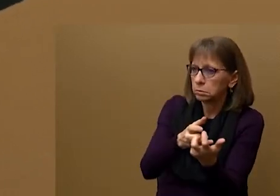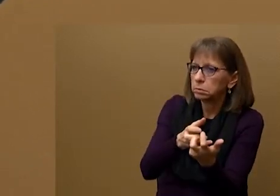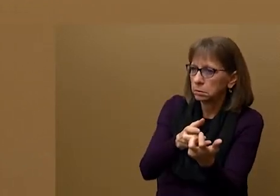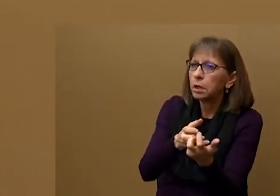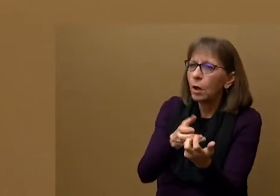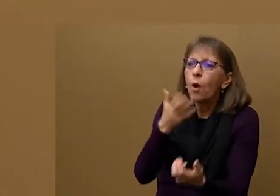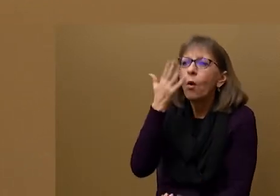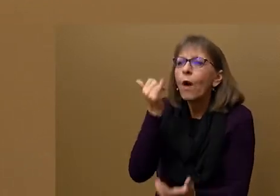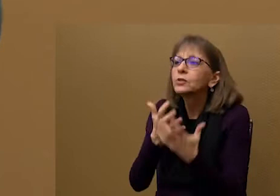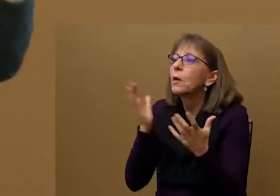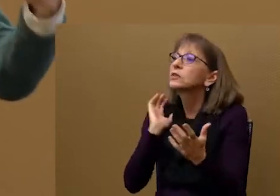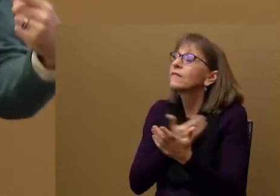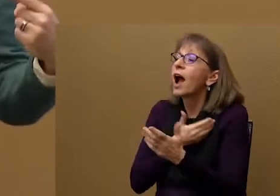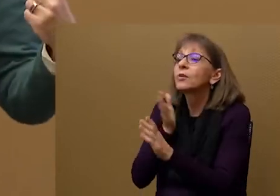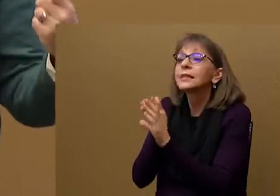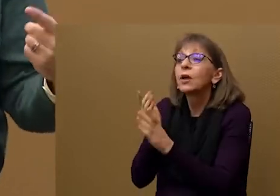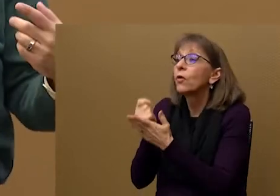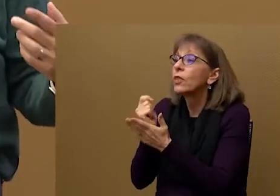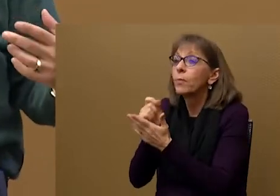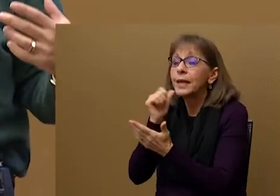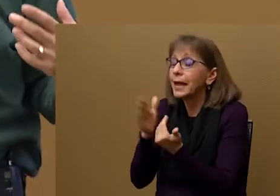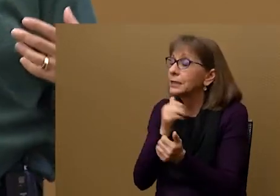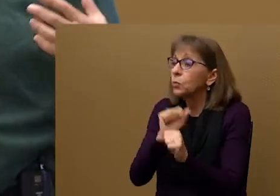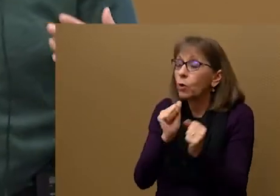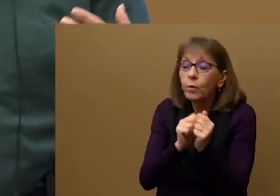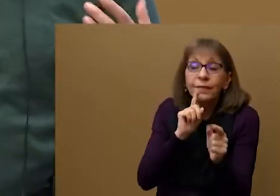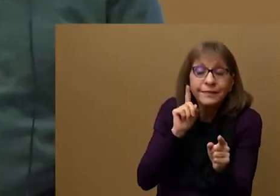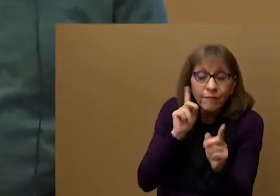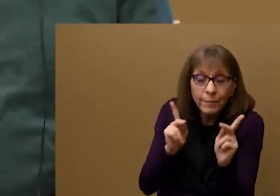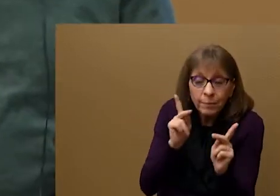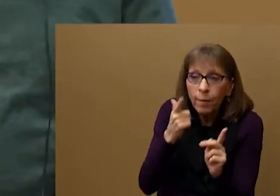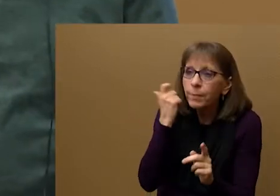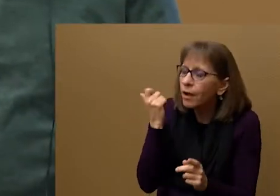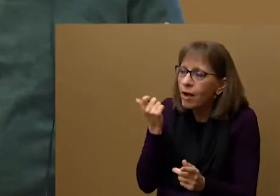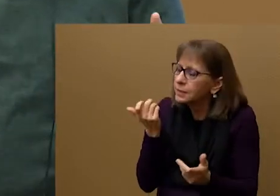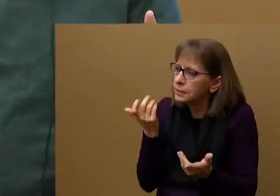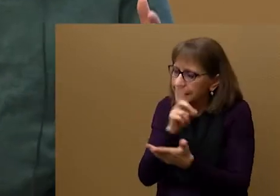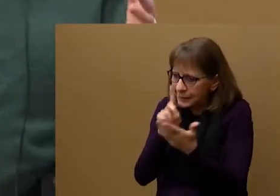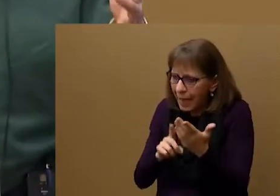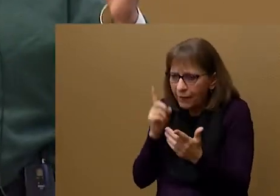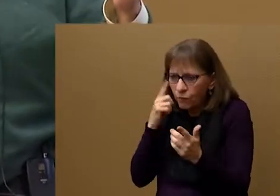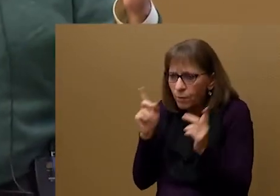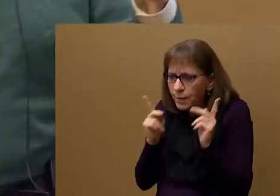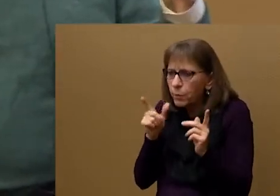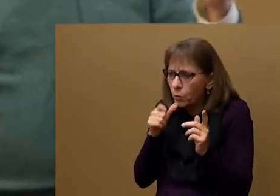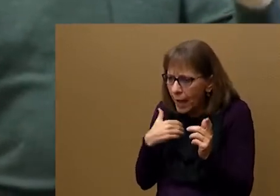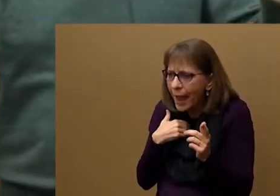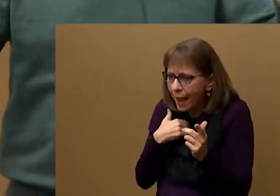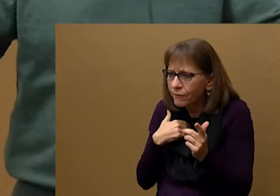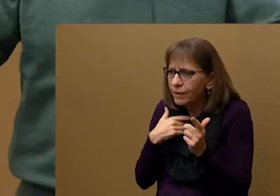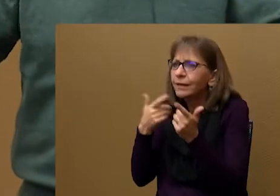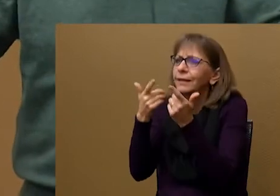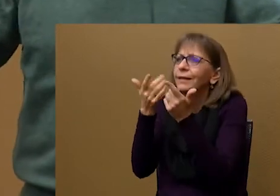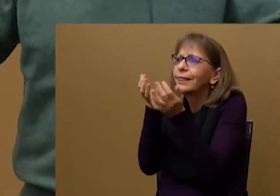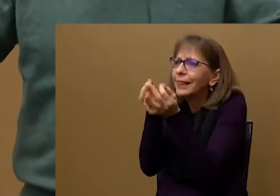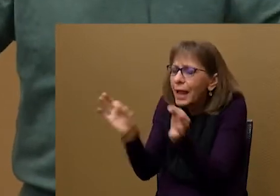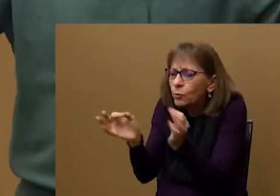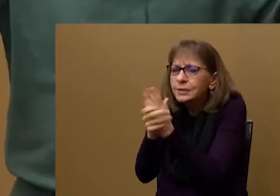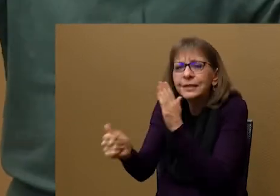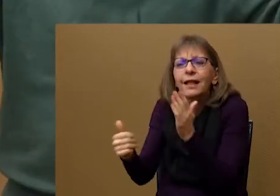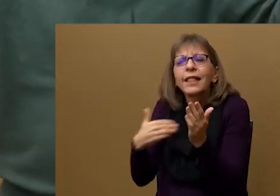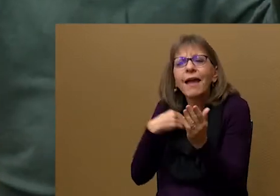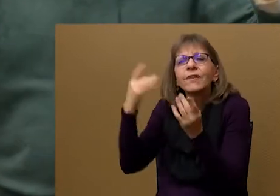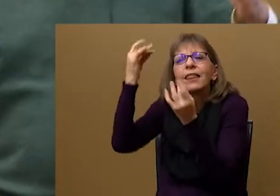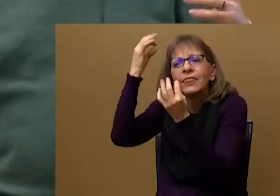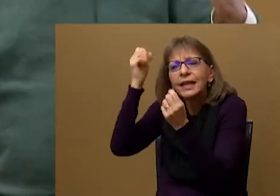before. Why does so much of our psychotherapy not easily work with deaf people? Because it's designed for people who have more